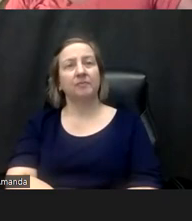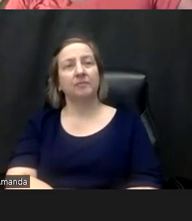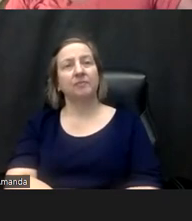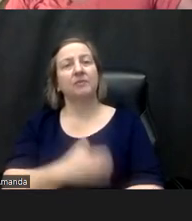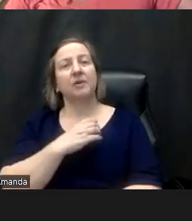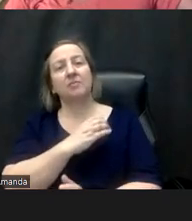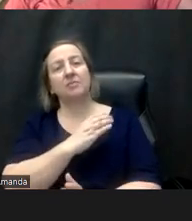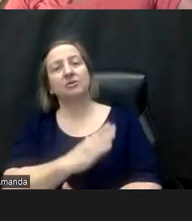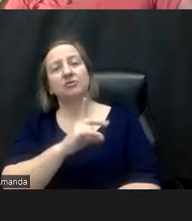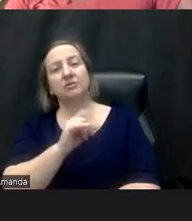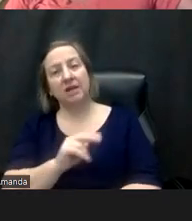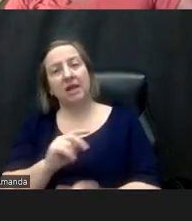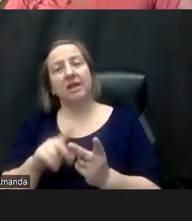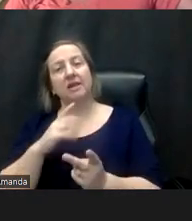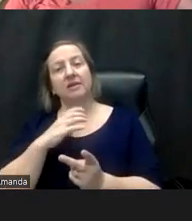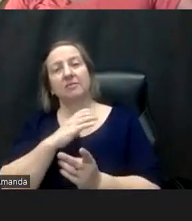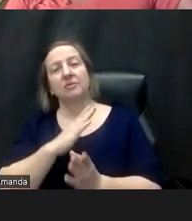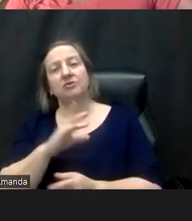Commissioner Dunn and then Commissioner Debbie.